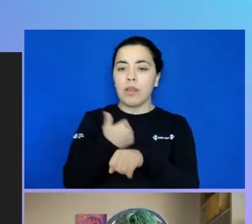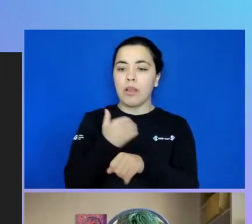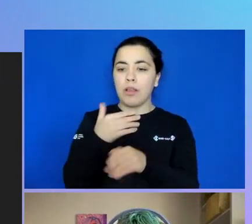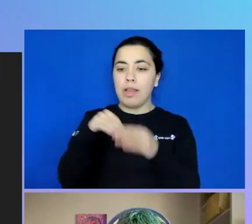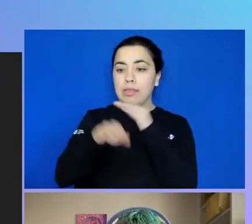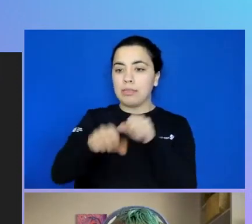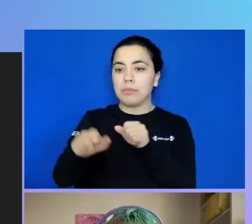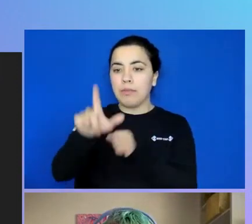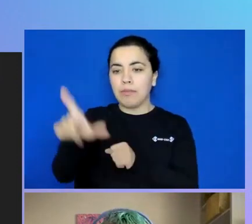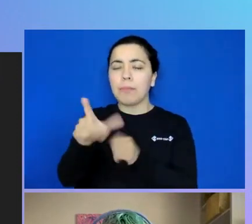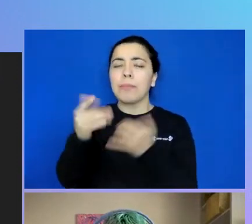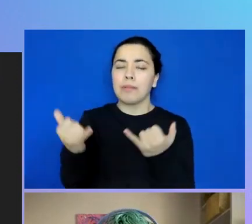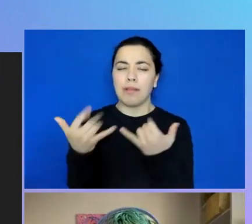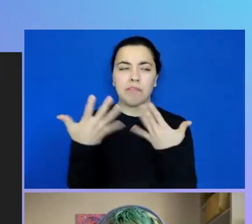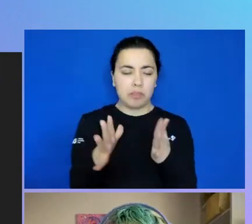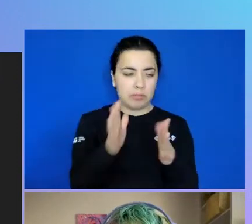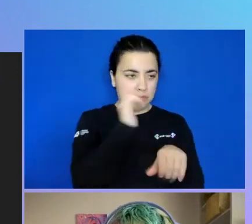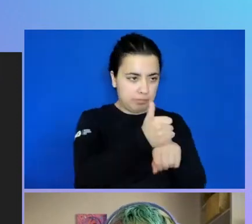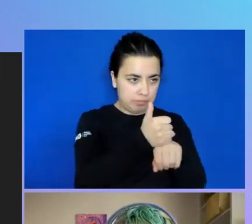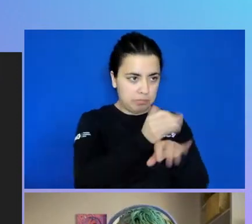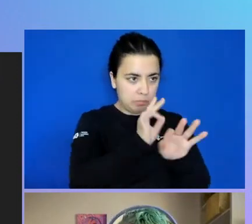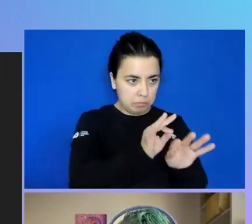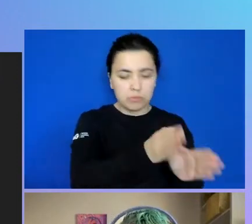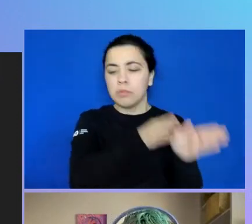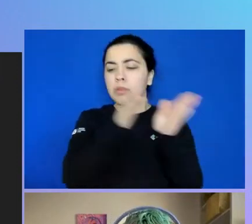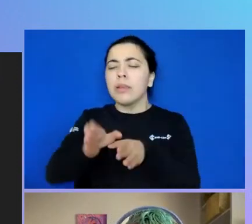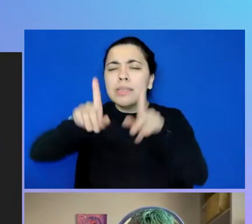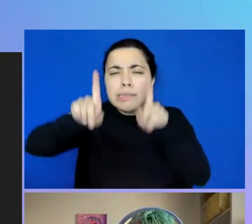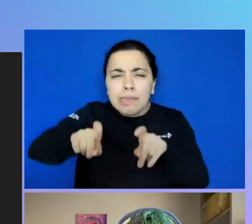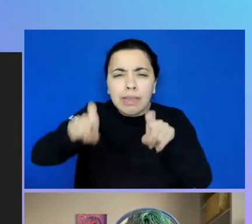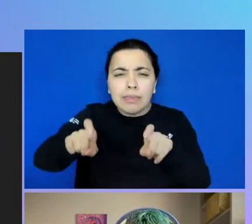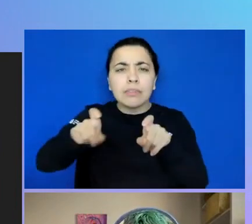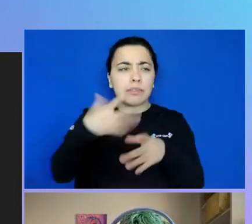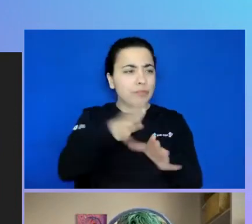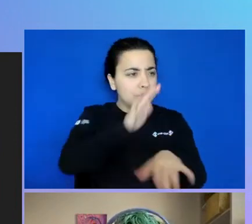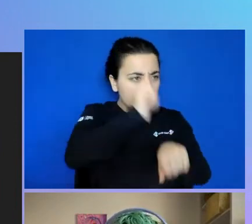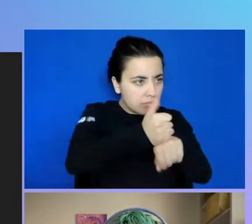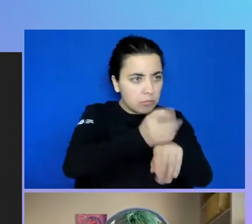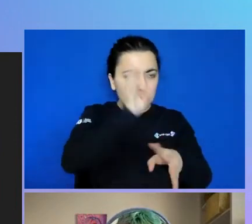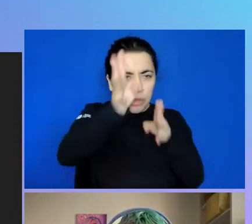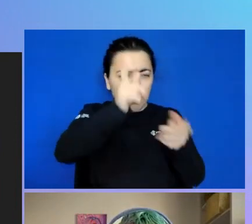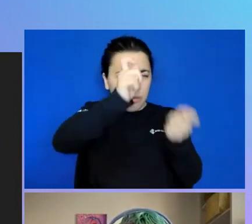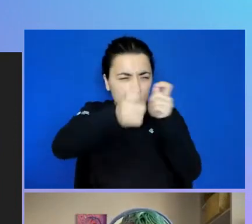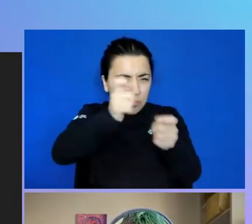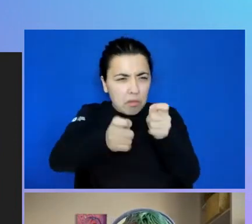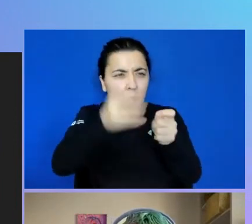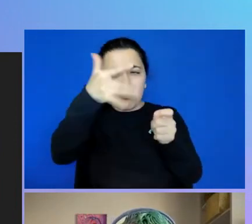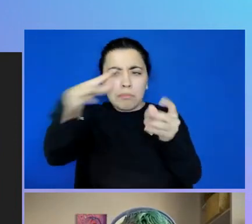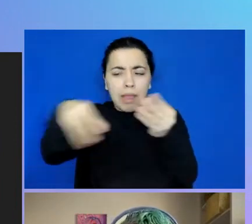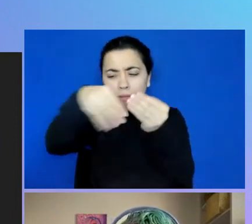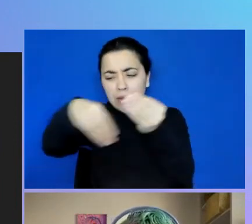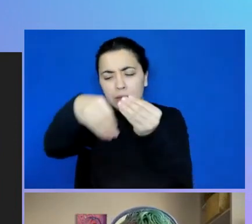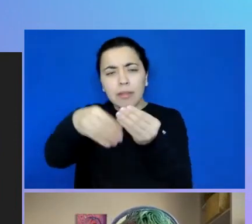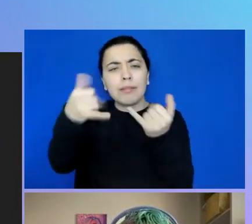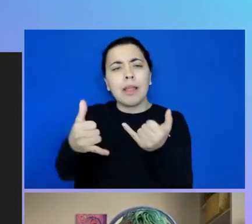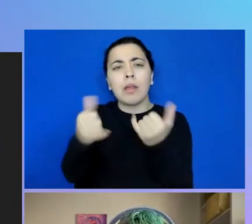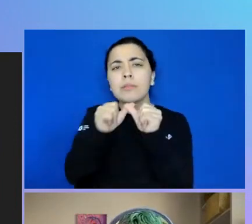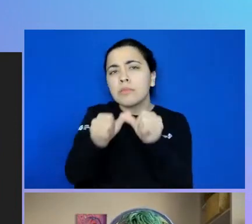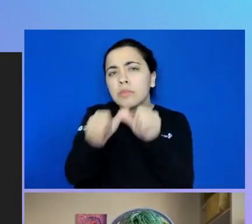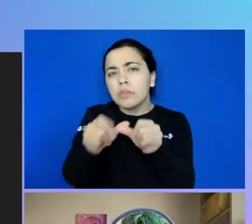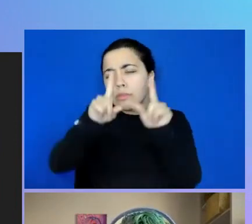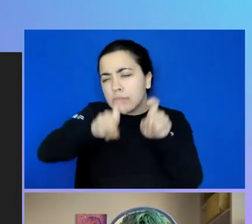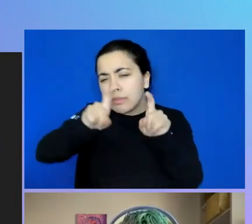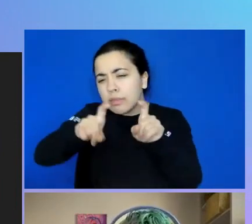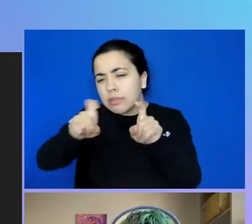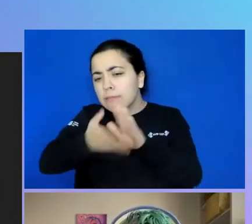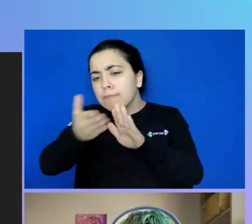we test that library once we've created it. As we continue to change it and evolve it and add more components, how do we continue to test it and make sure it